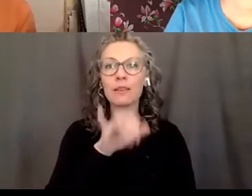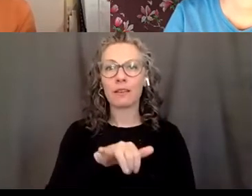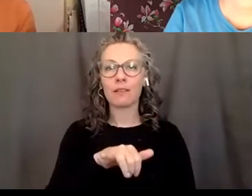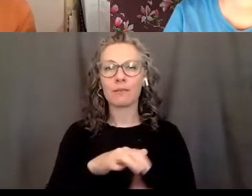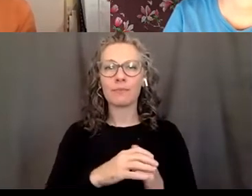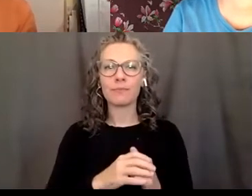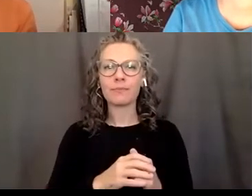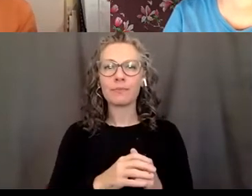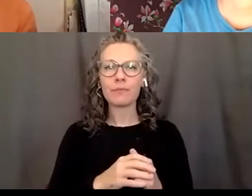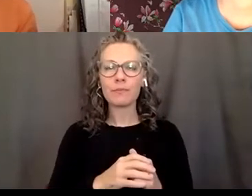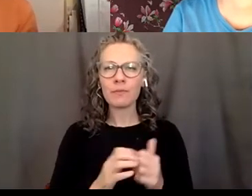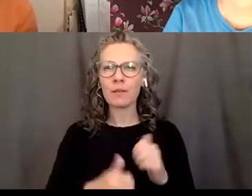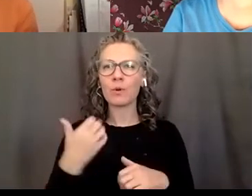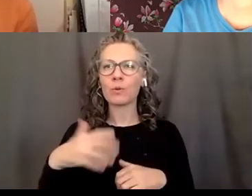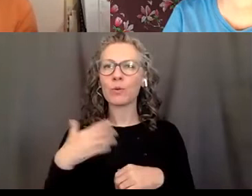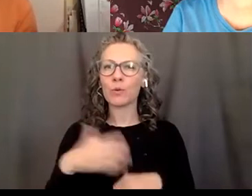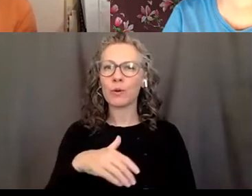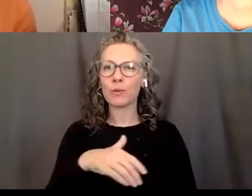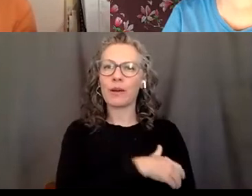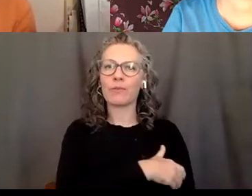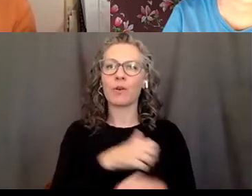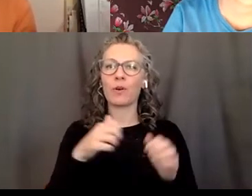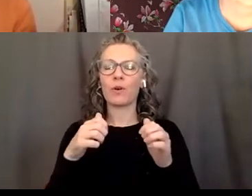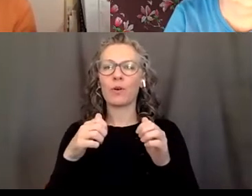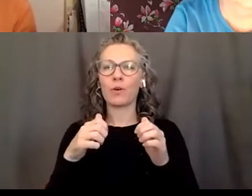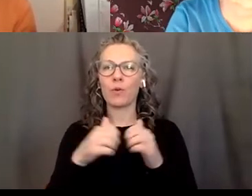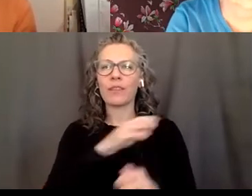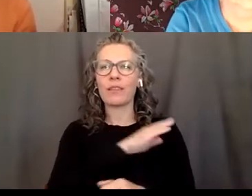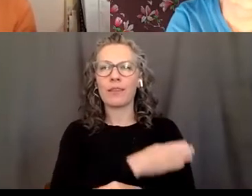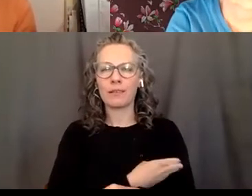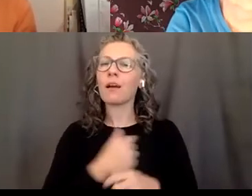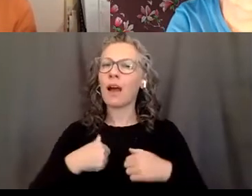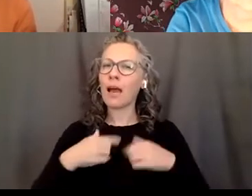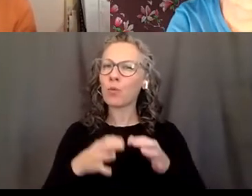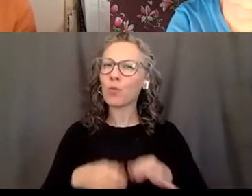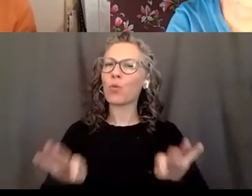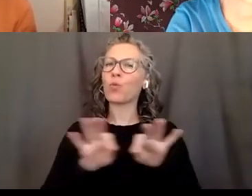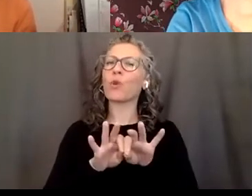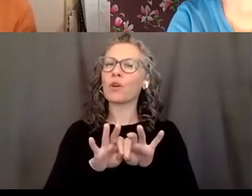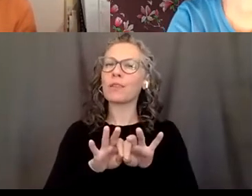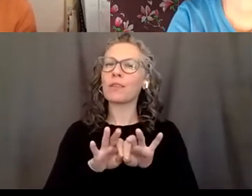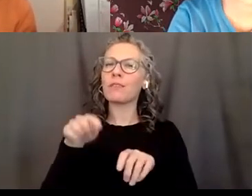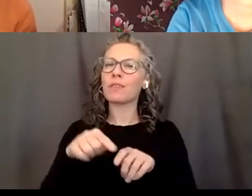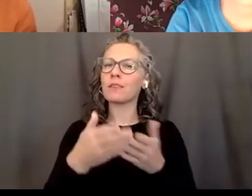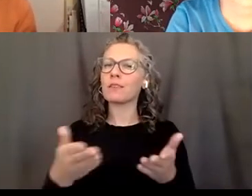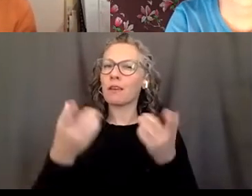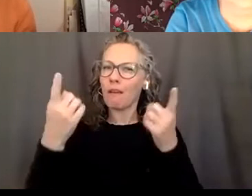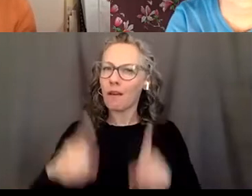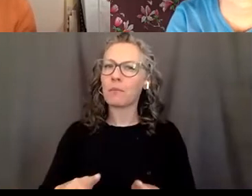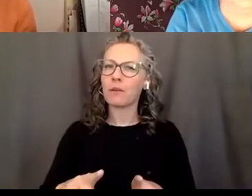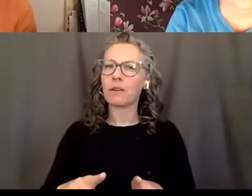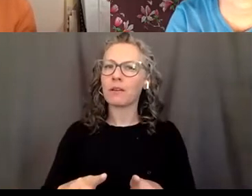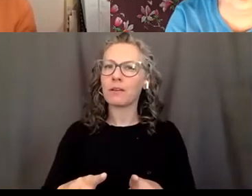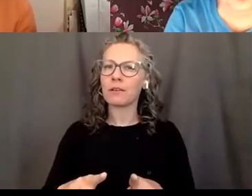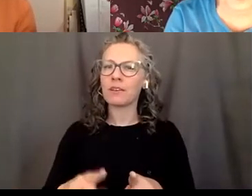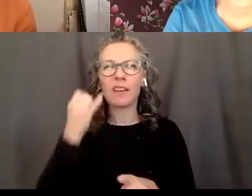it's most powerful for me if I do it with the conveying the energy of I'm worthy of this thing happening. So if I say it about someone